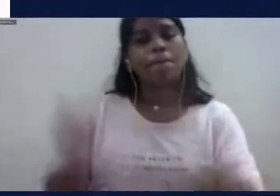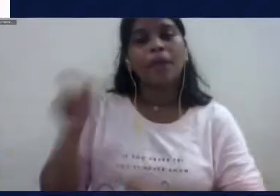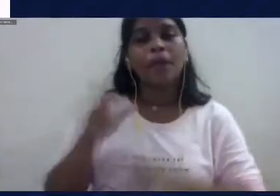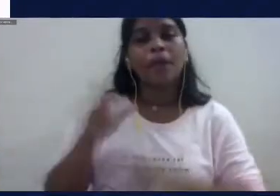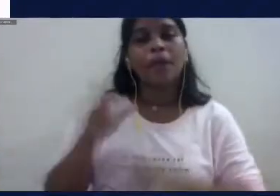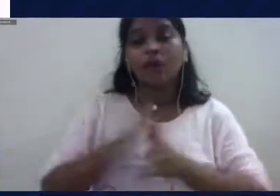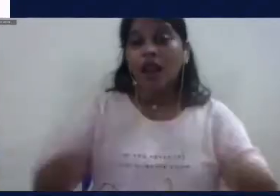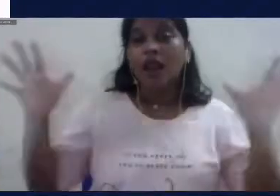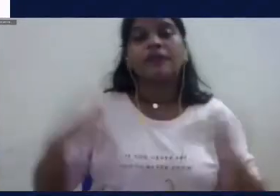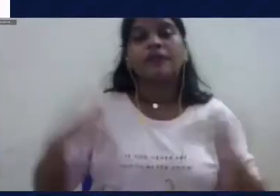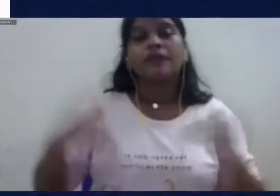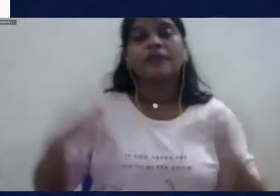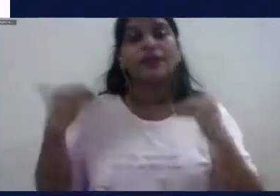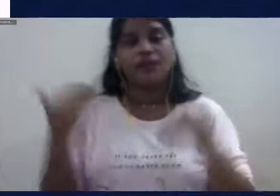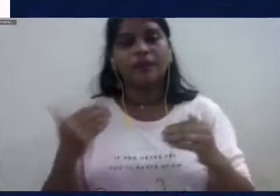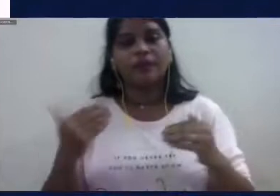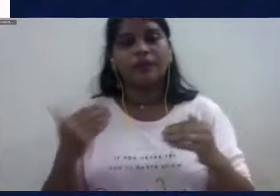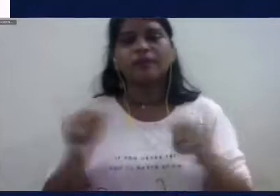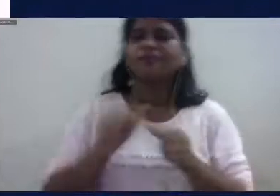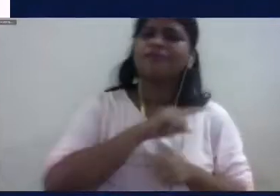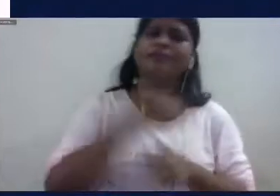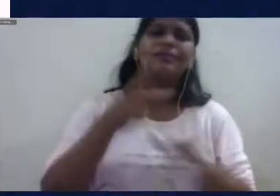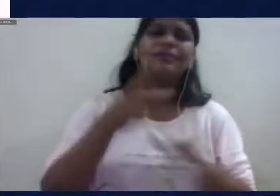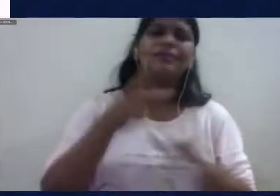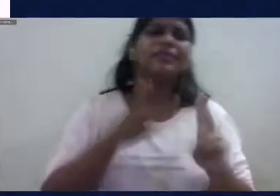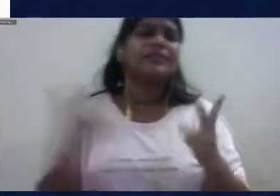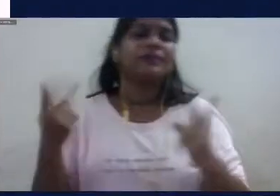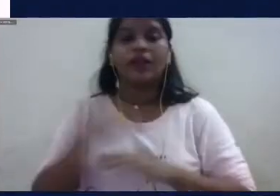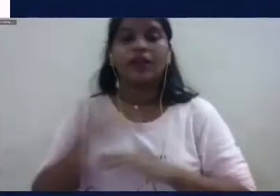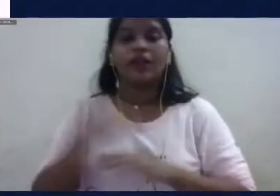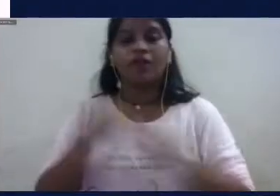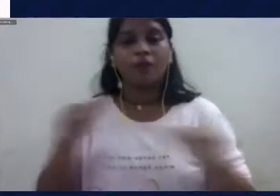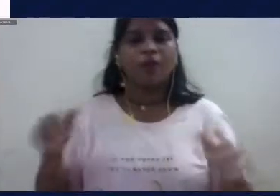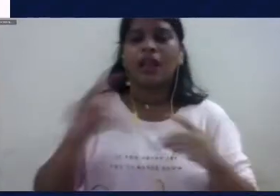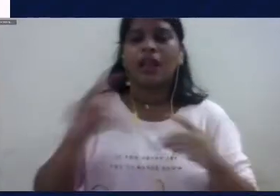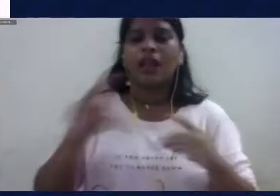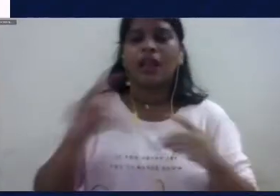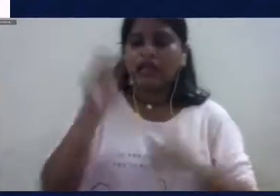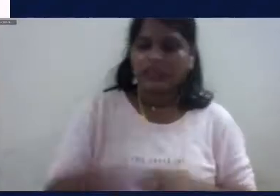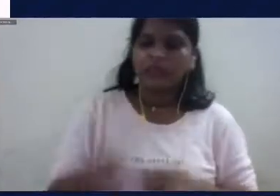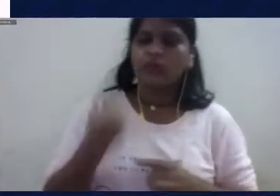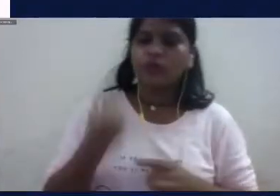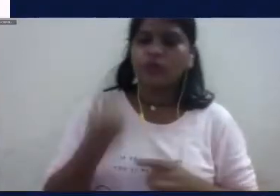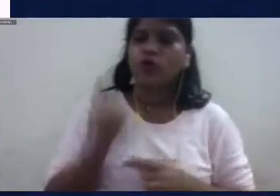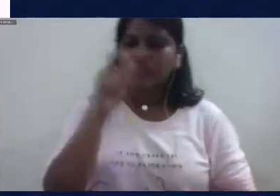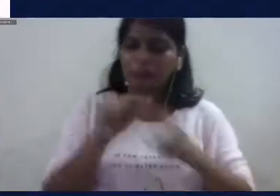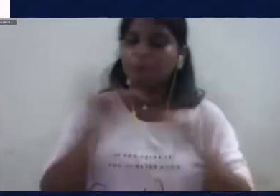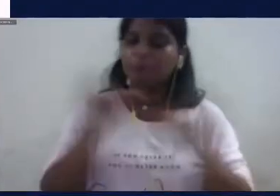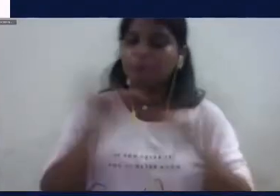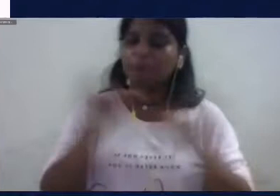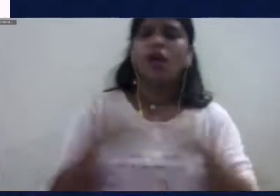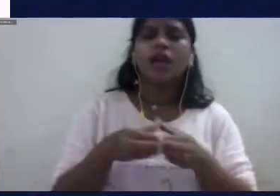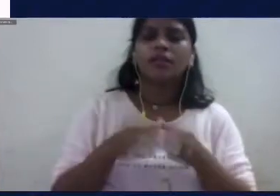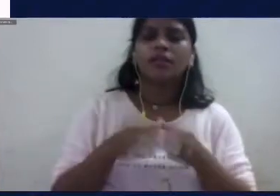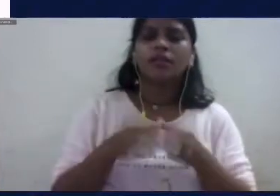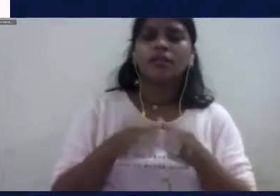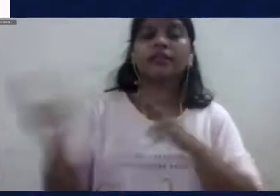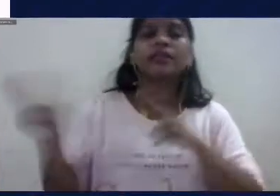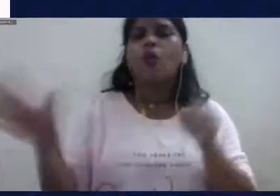much larger level. All the different kinds of people that are there, the customers, the consumers, the partners. Along with that, look at the